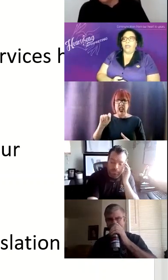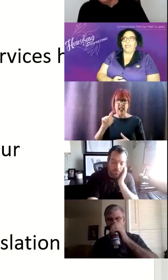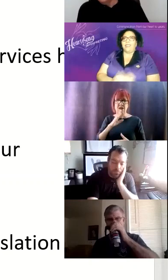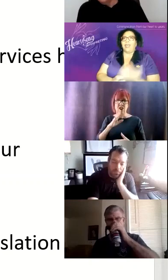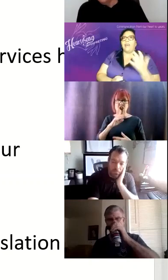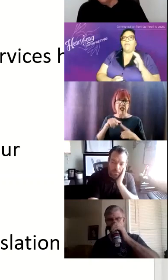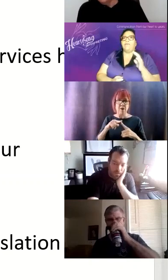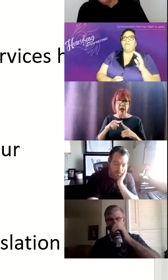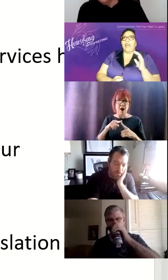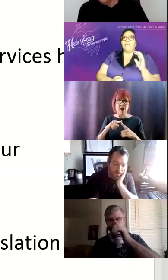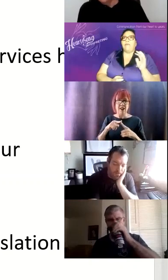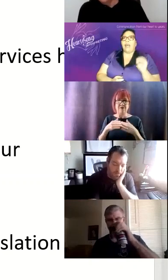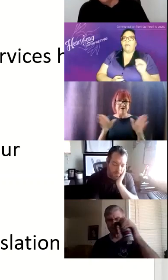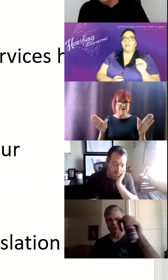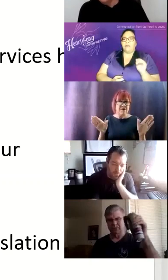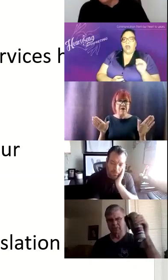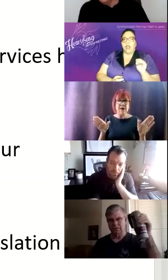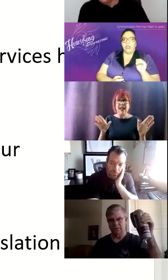know that it's